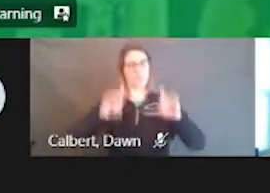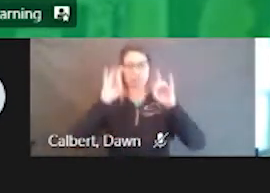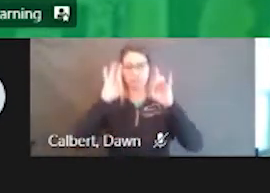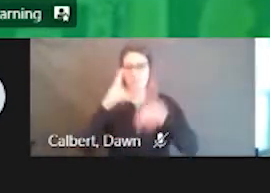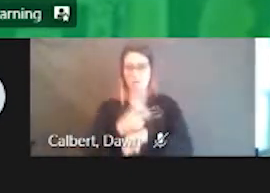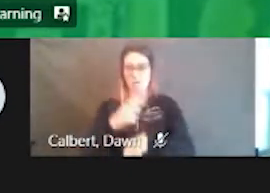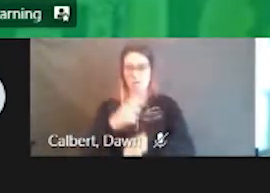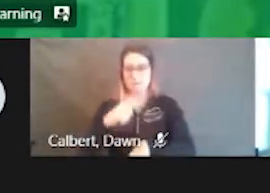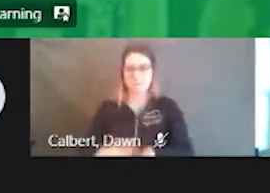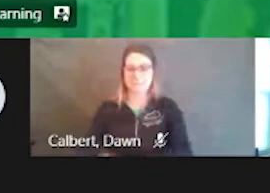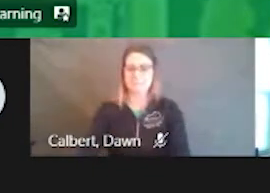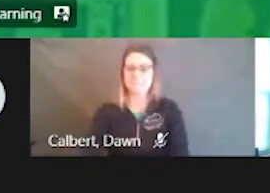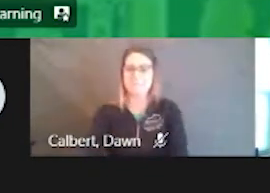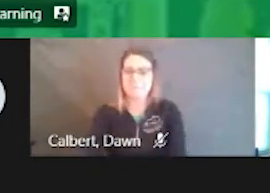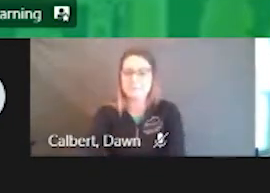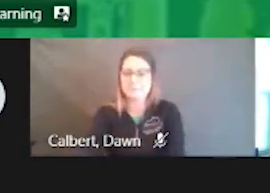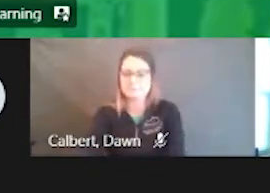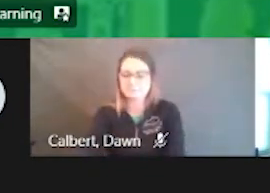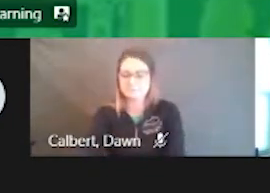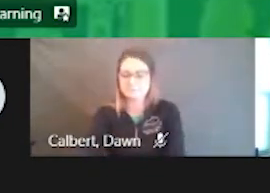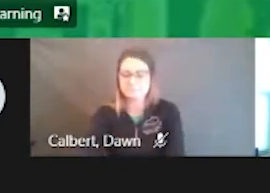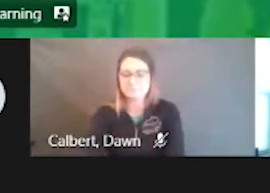Absolutely. Thanks, Anna.